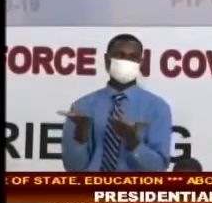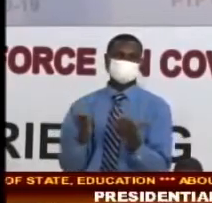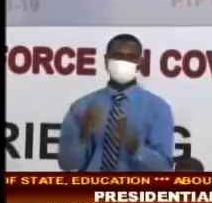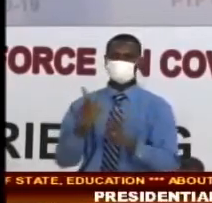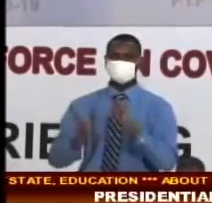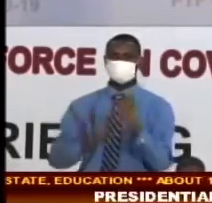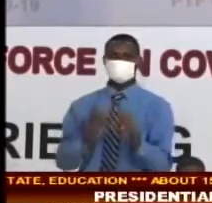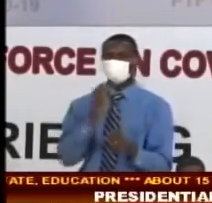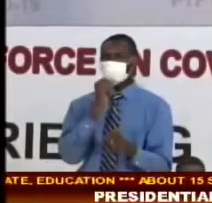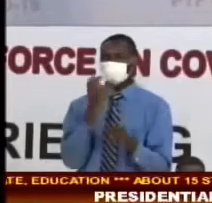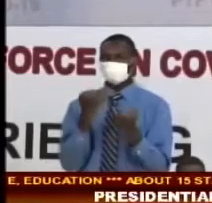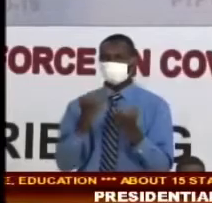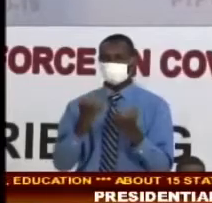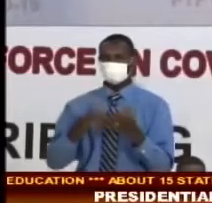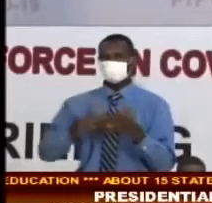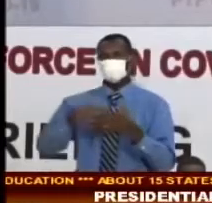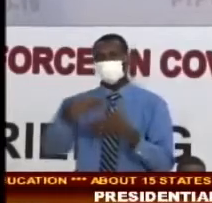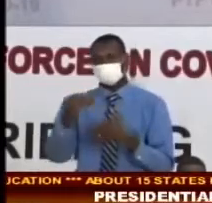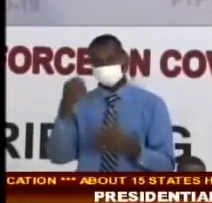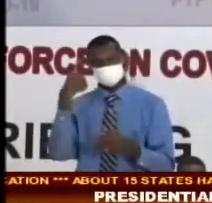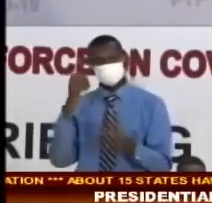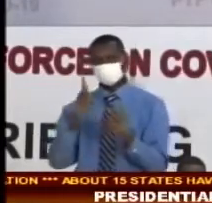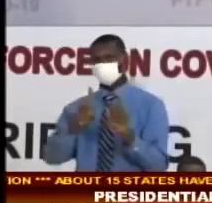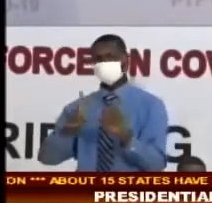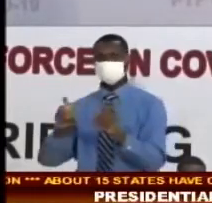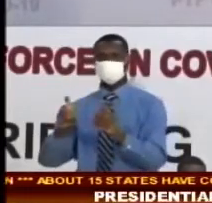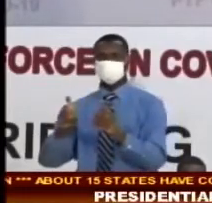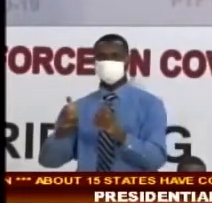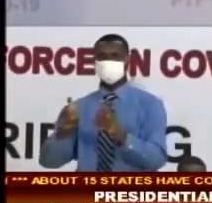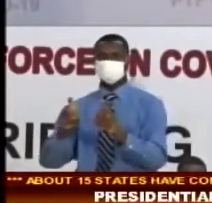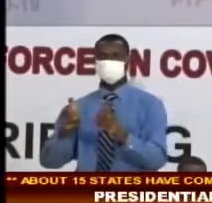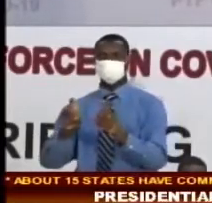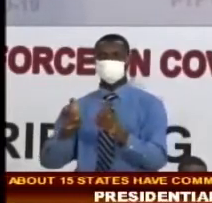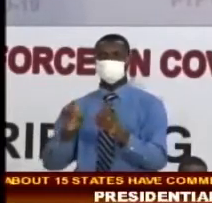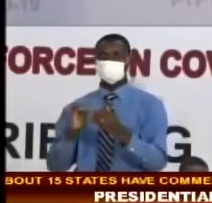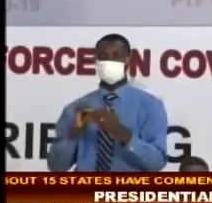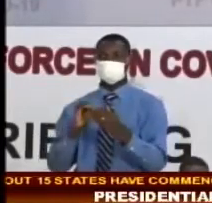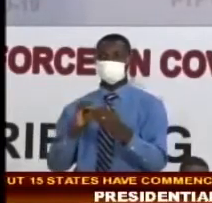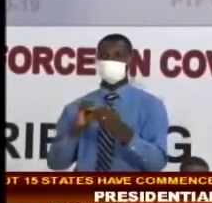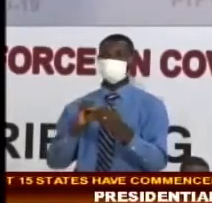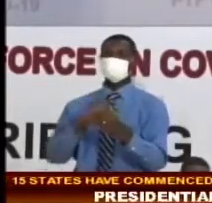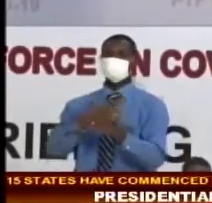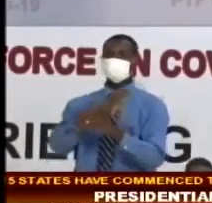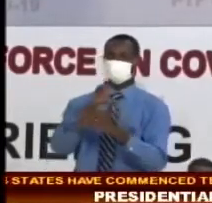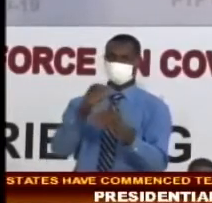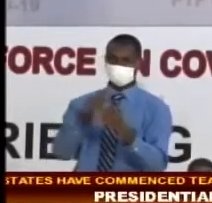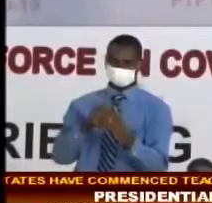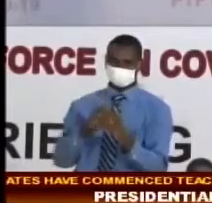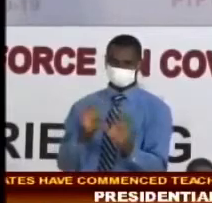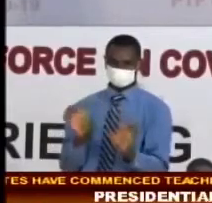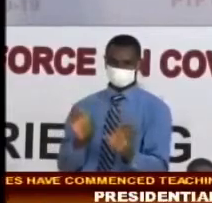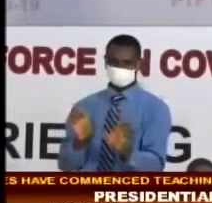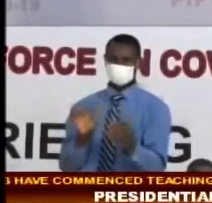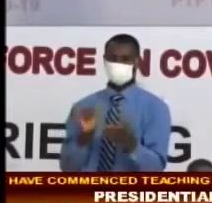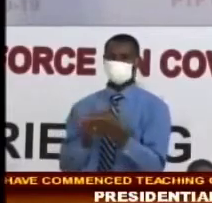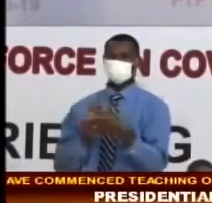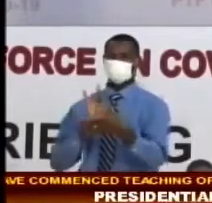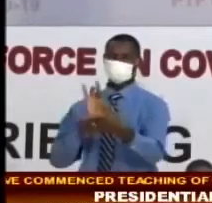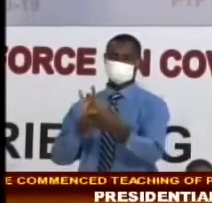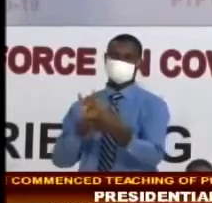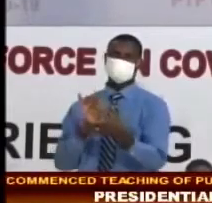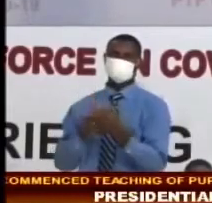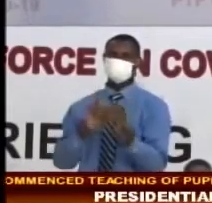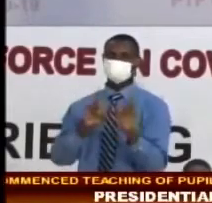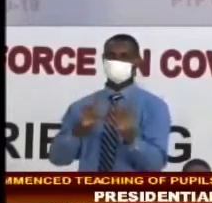be tested and the associated logistics. So I'm saying